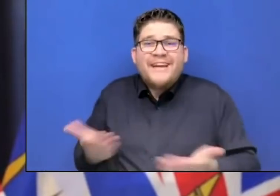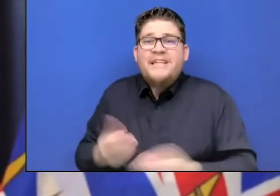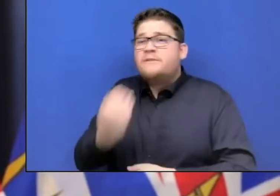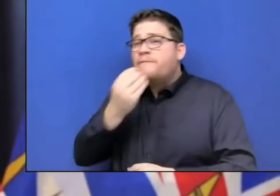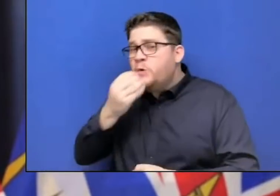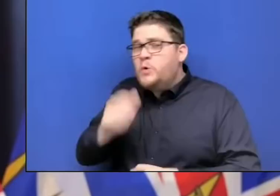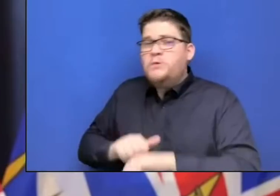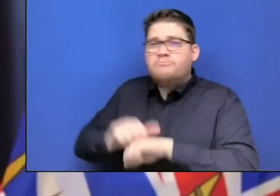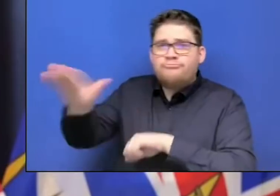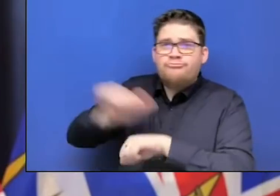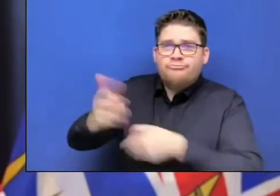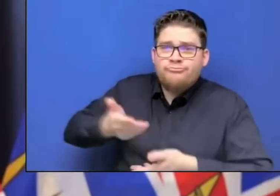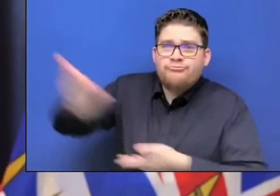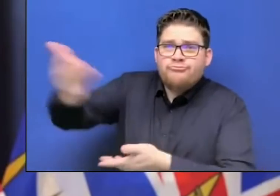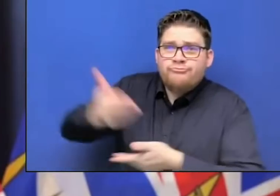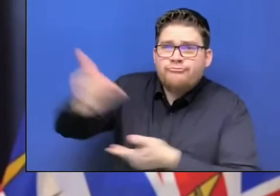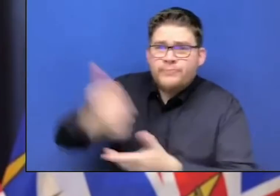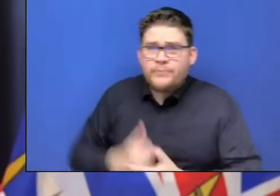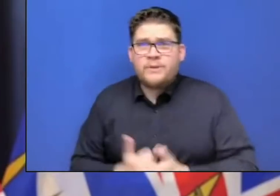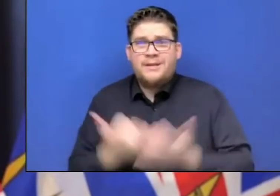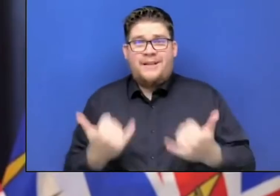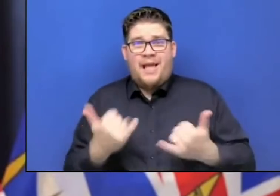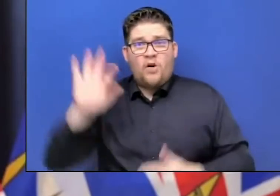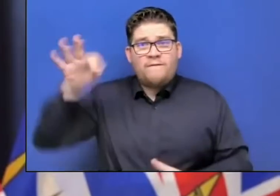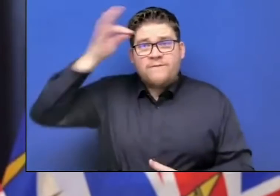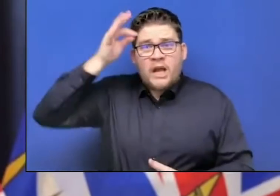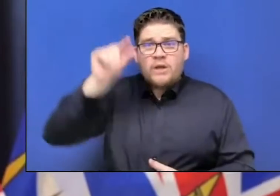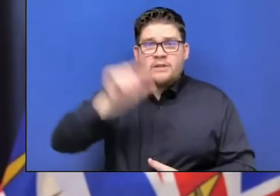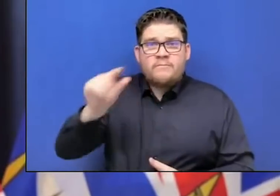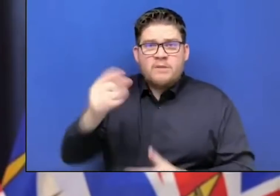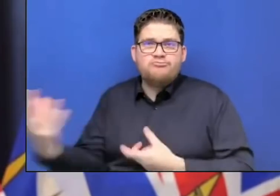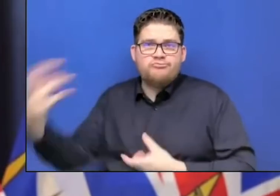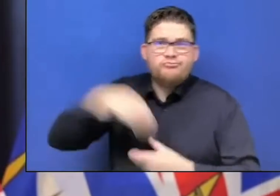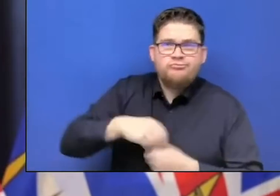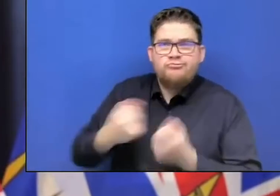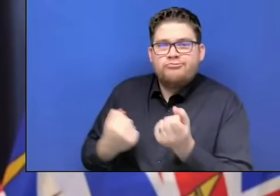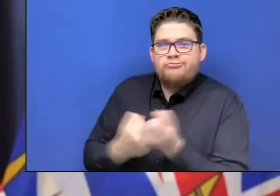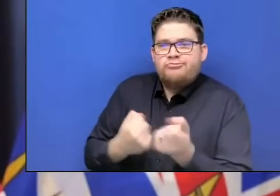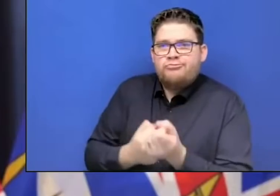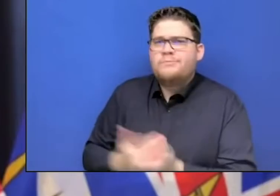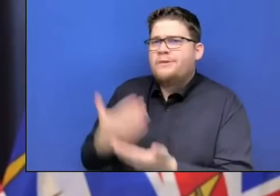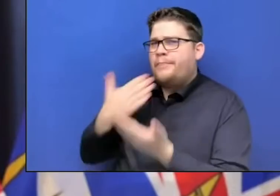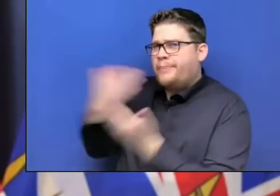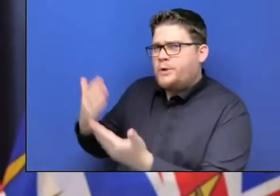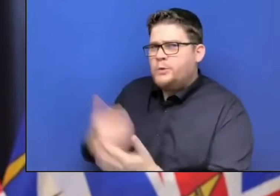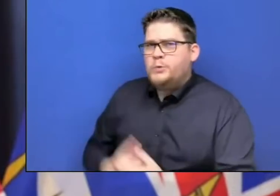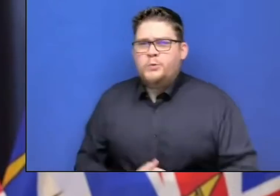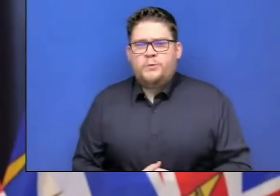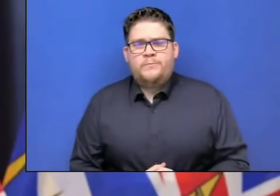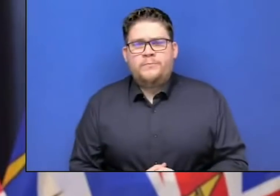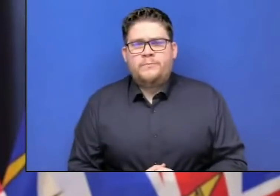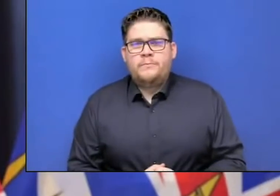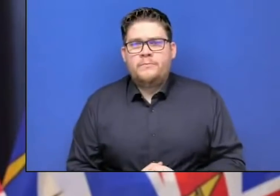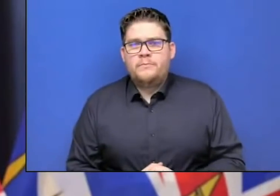highly engaged, and I want to thank Minister Alghabra again for the assistance he is providing. And they are ready to provide support and are providing support. And again,